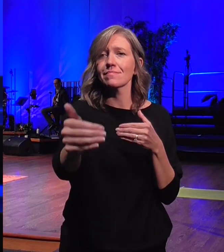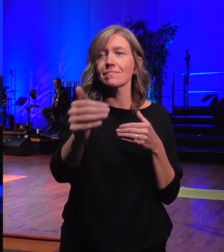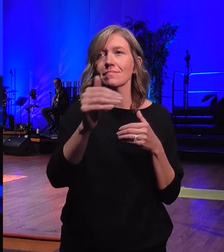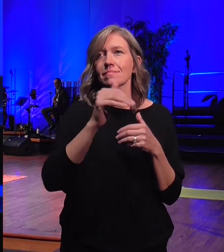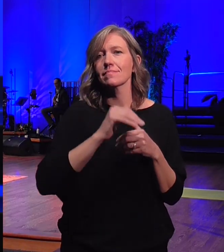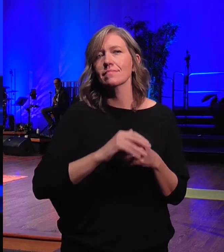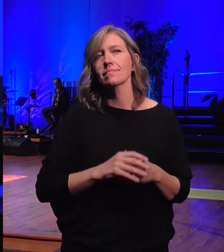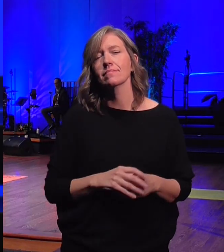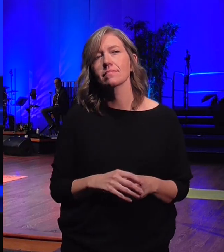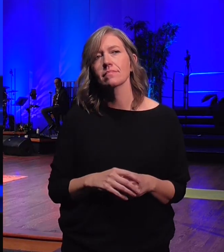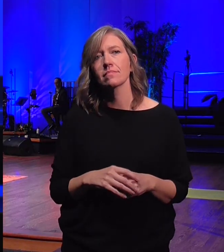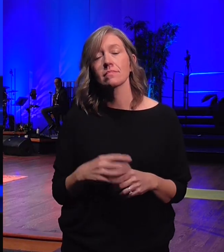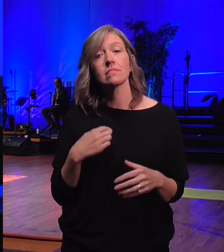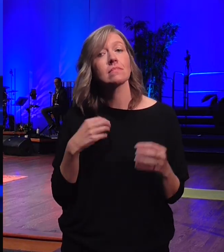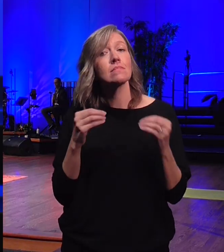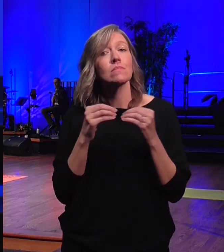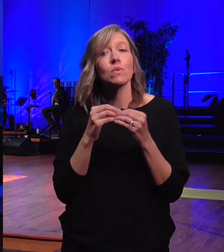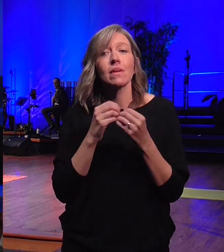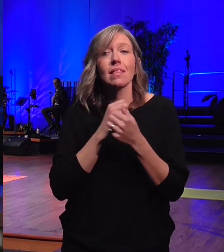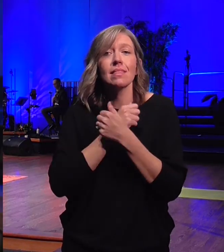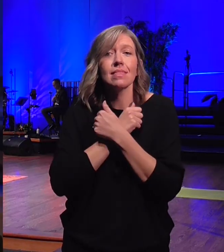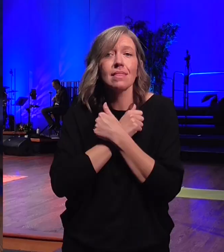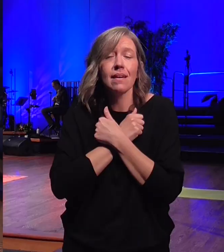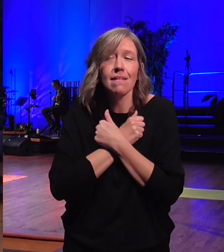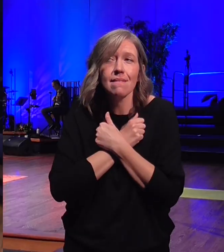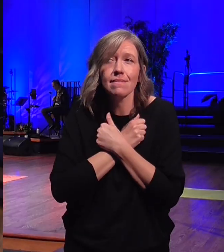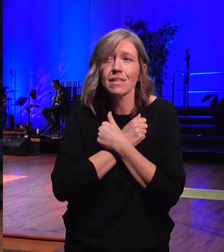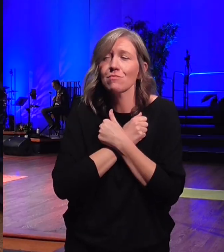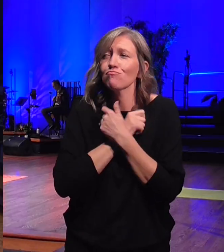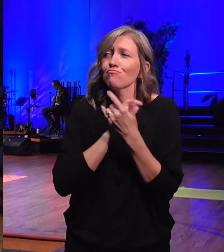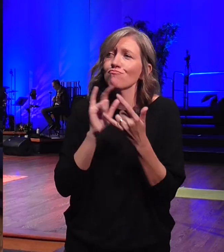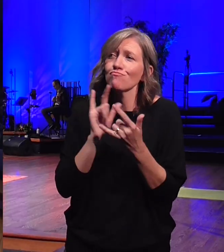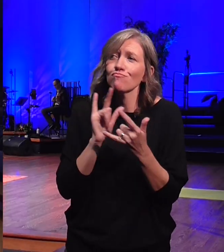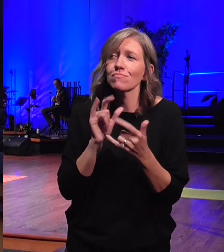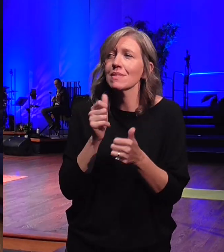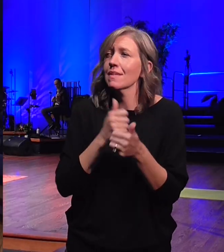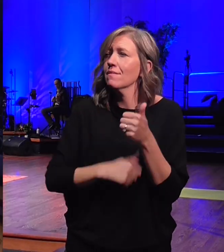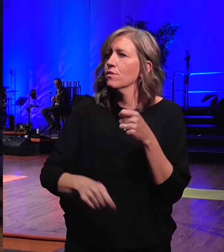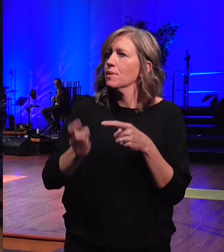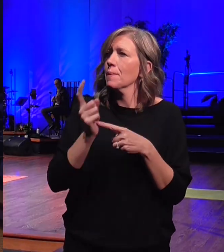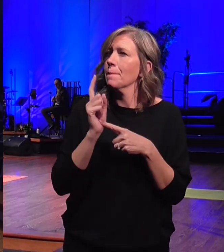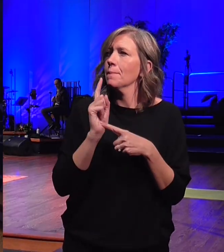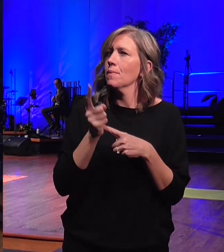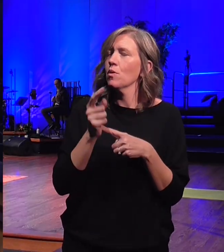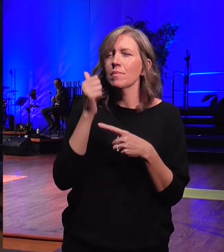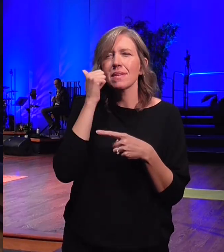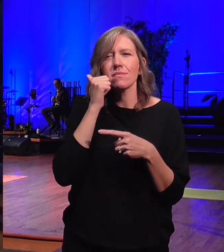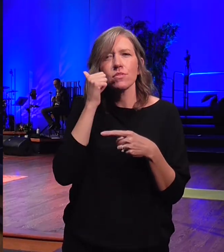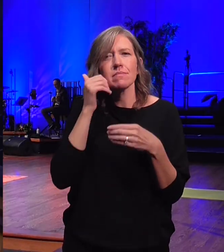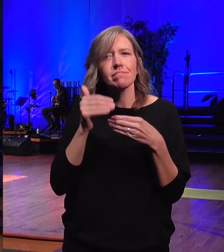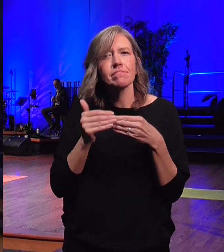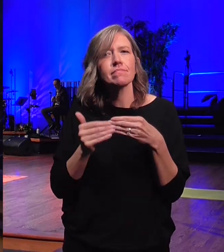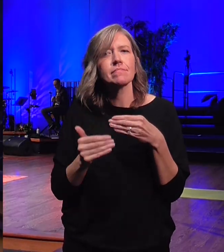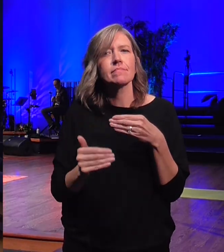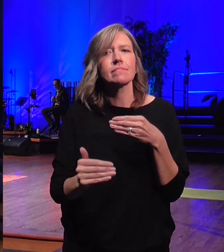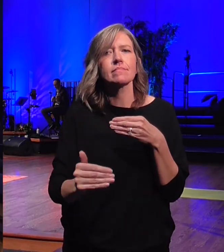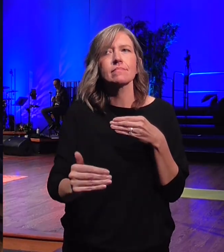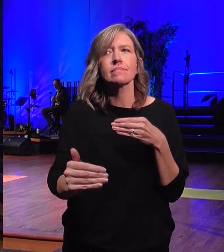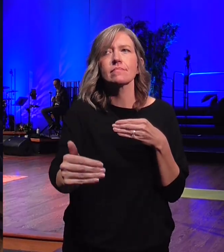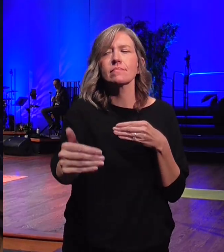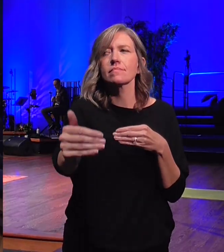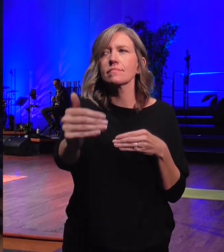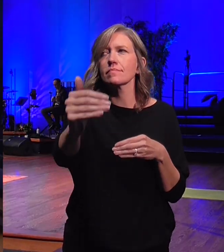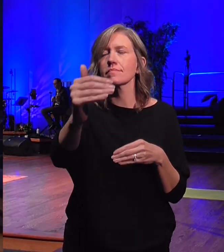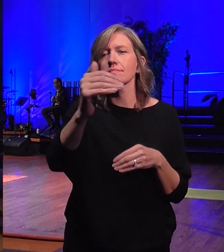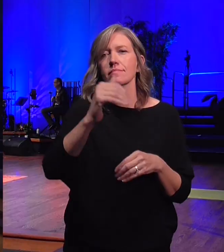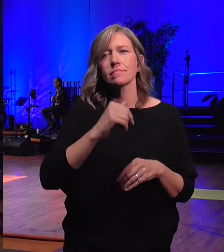And I'm more loving every moment, every day. I